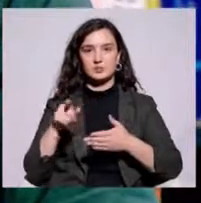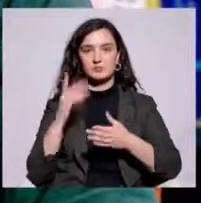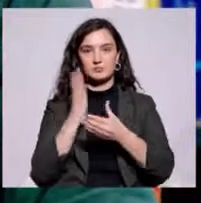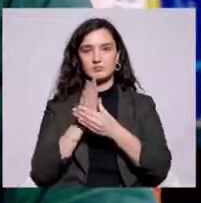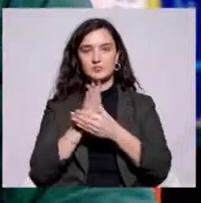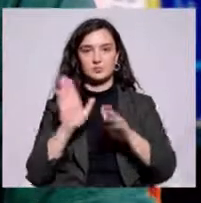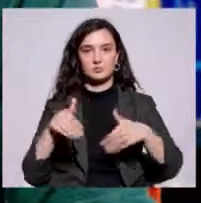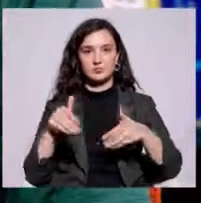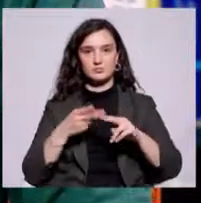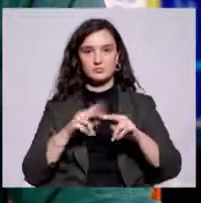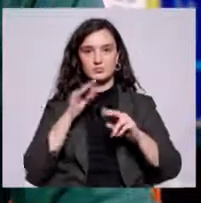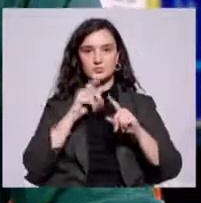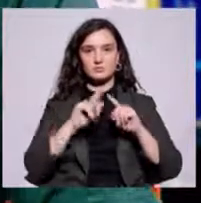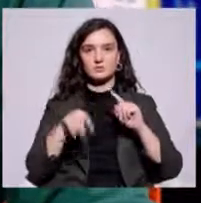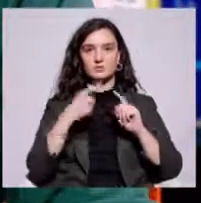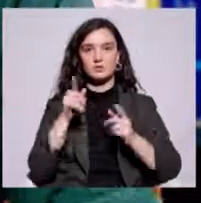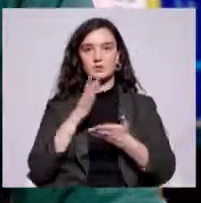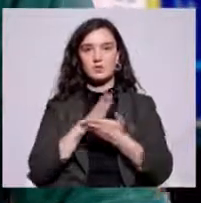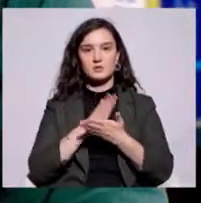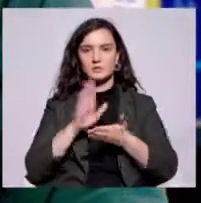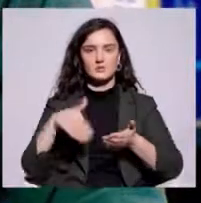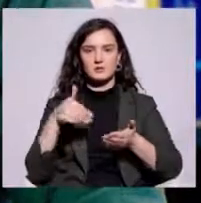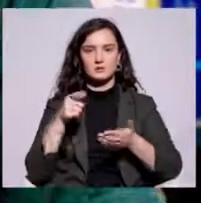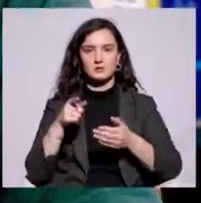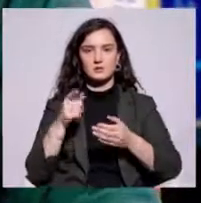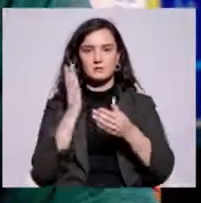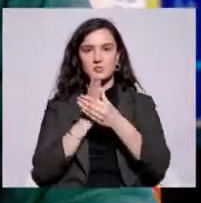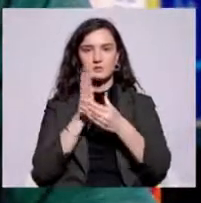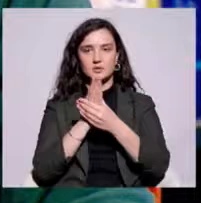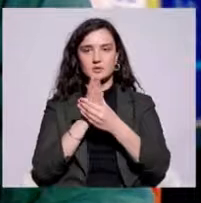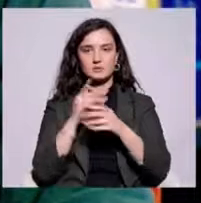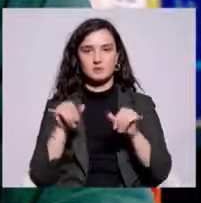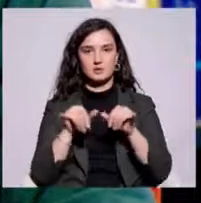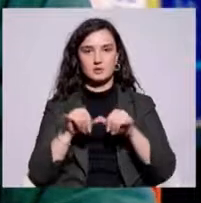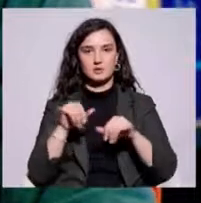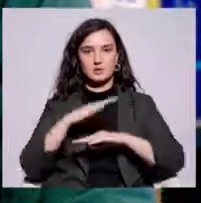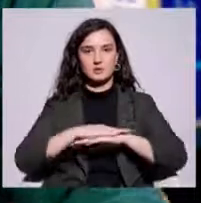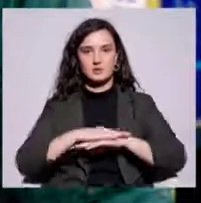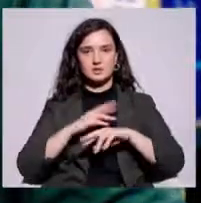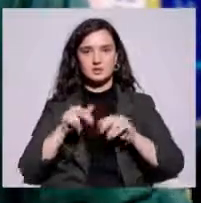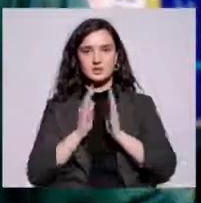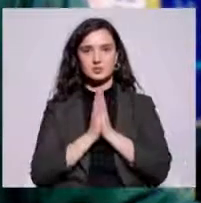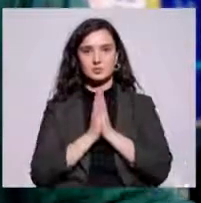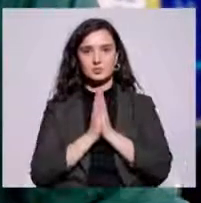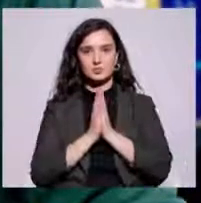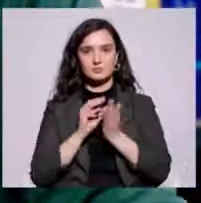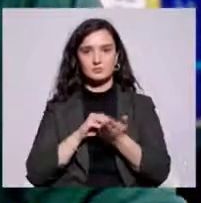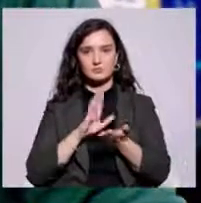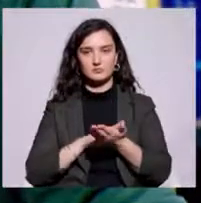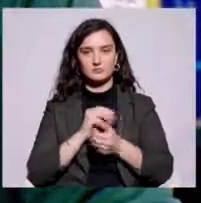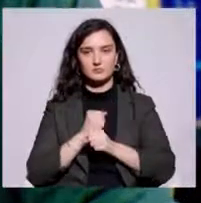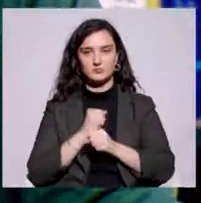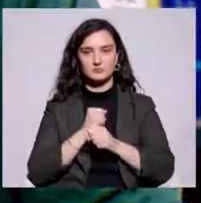desk and there are not folders on the desk. And please take